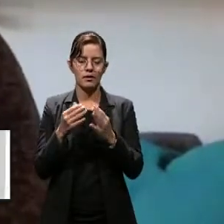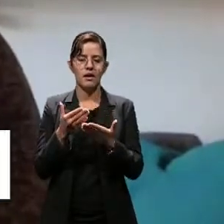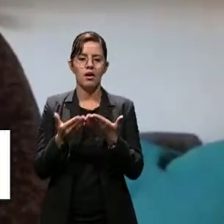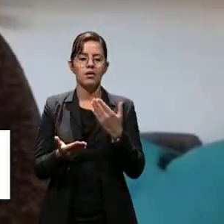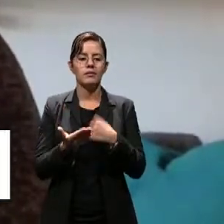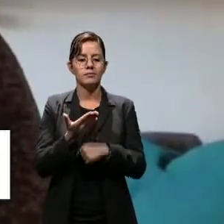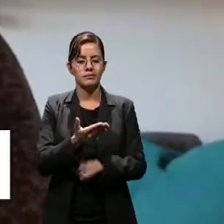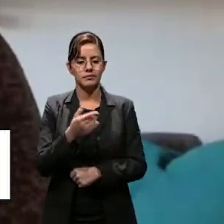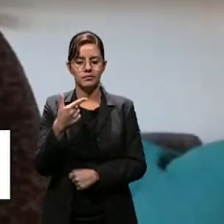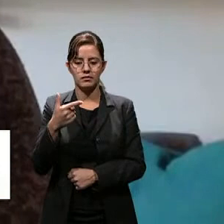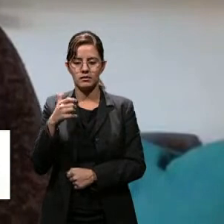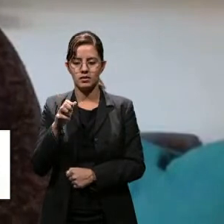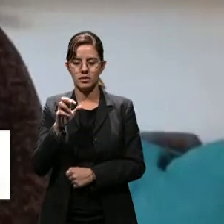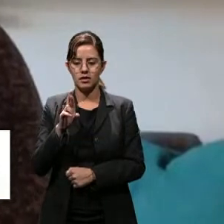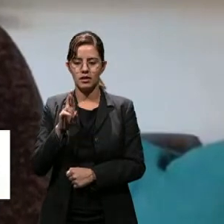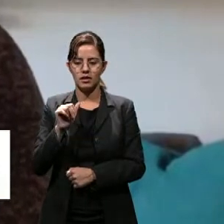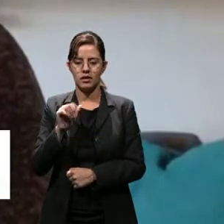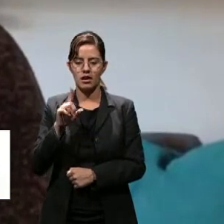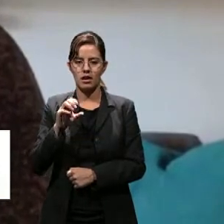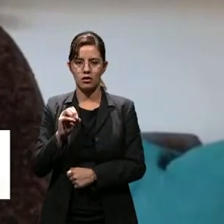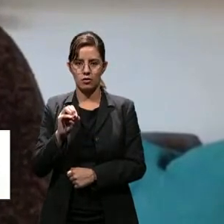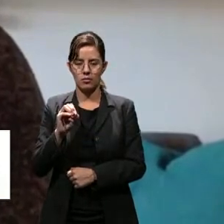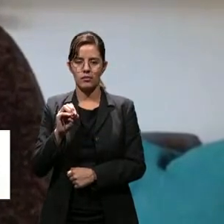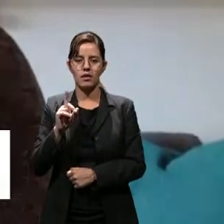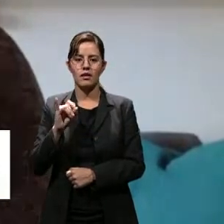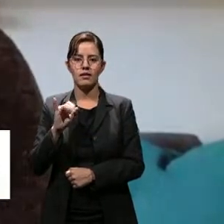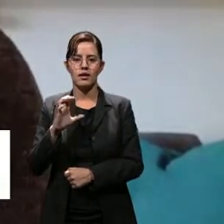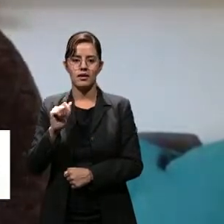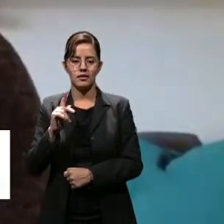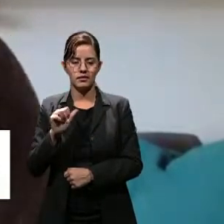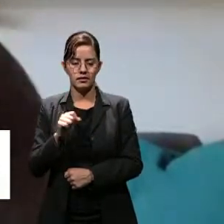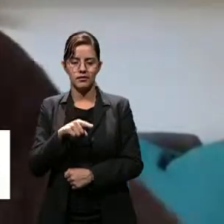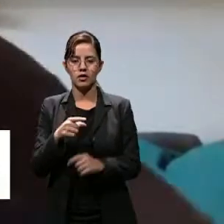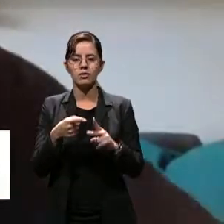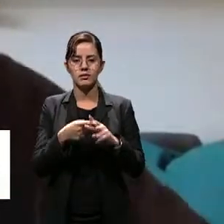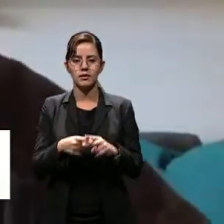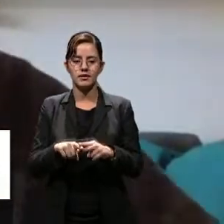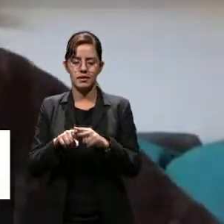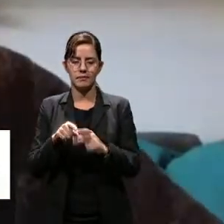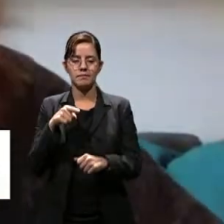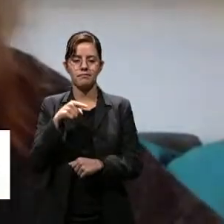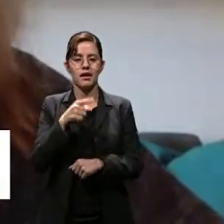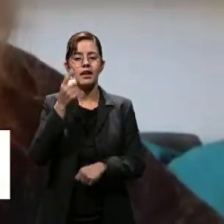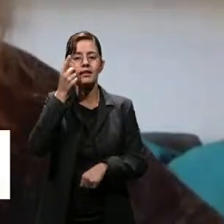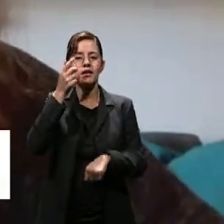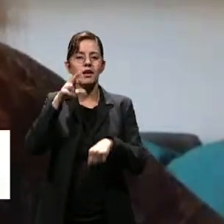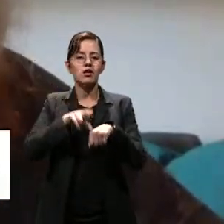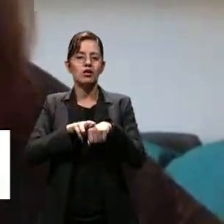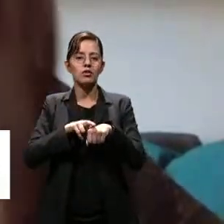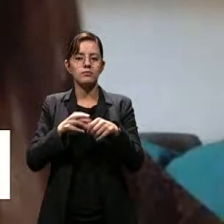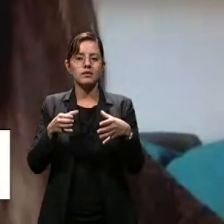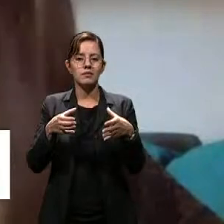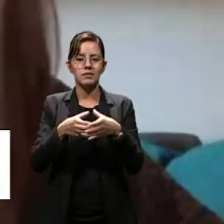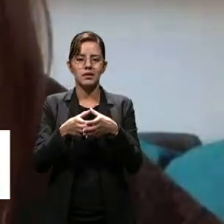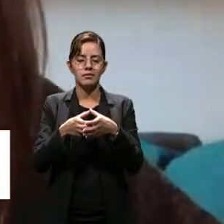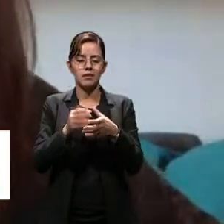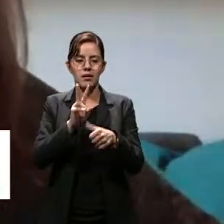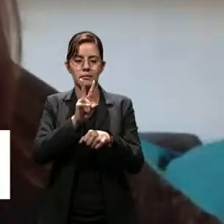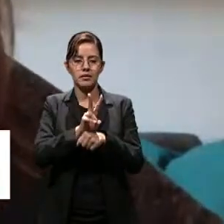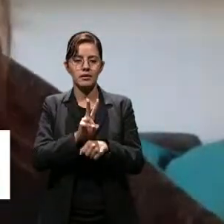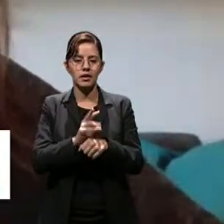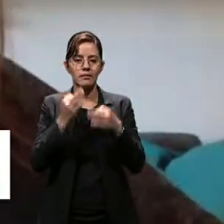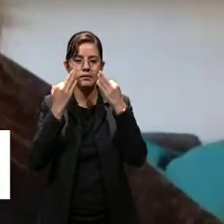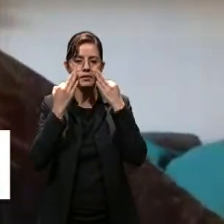to give the floor to Mr. Gerardo de Icaza. Gerardo is the director of the Department of